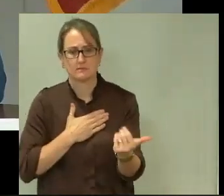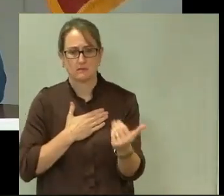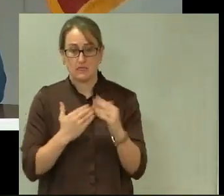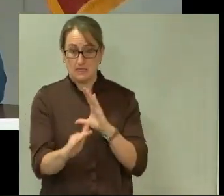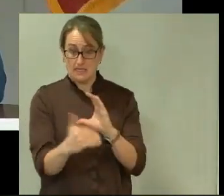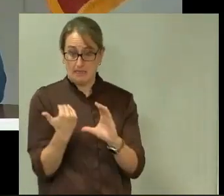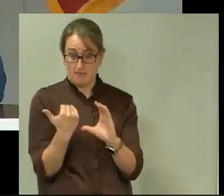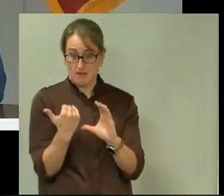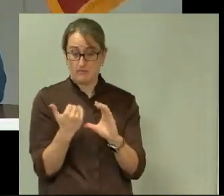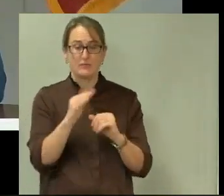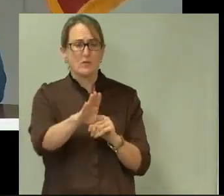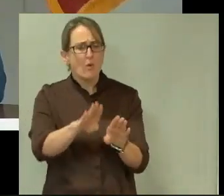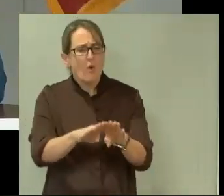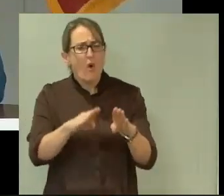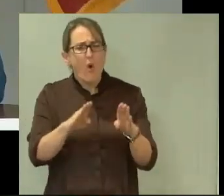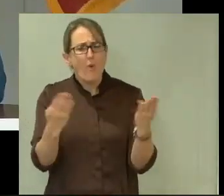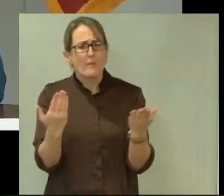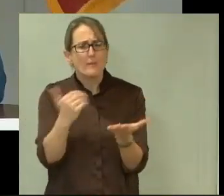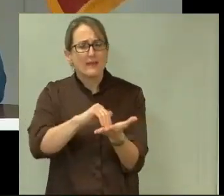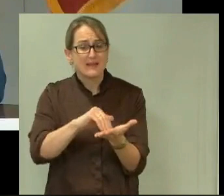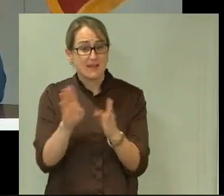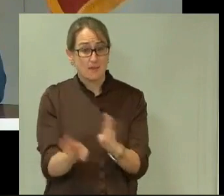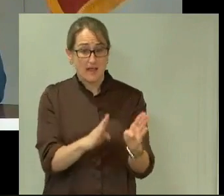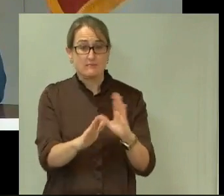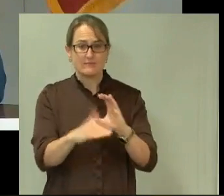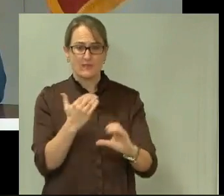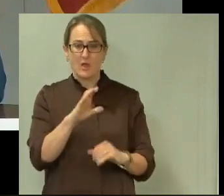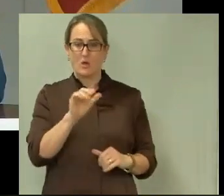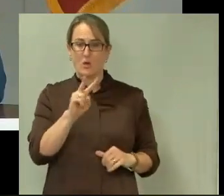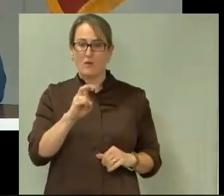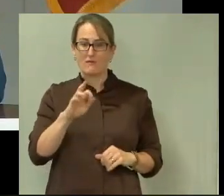your reopening plans to us at the